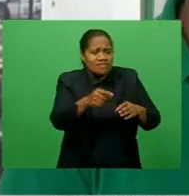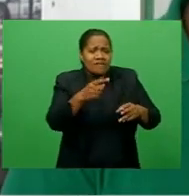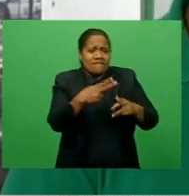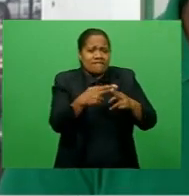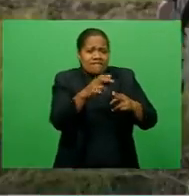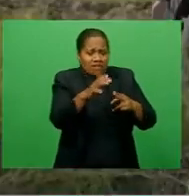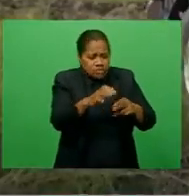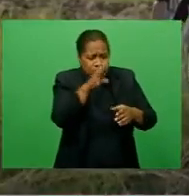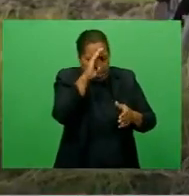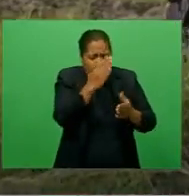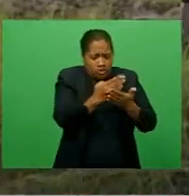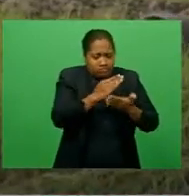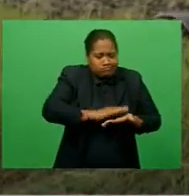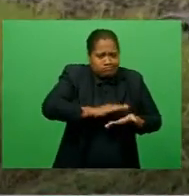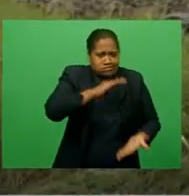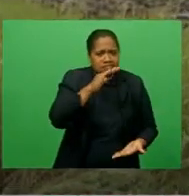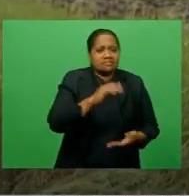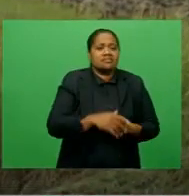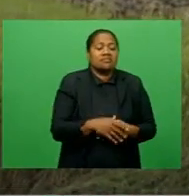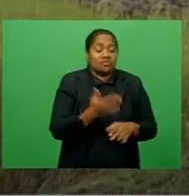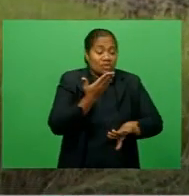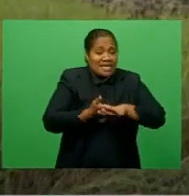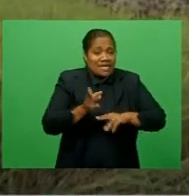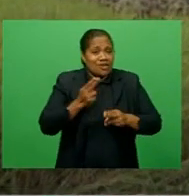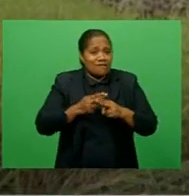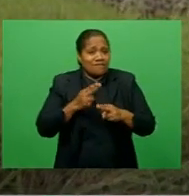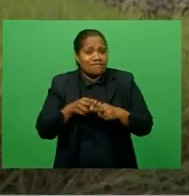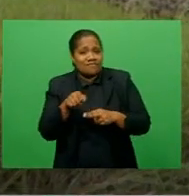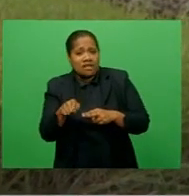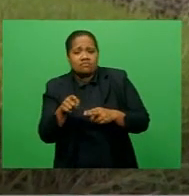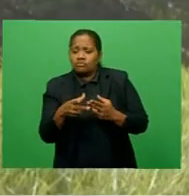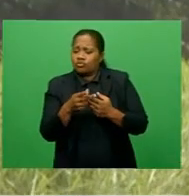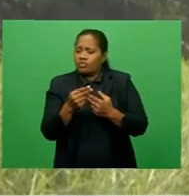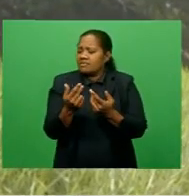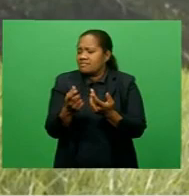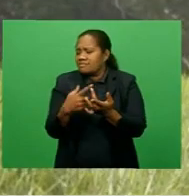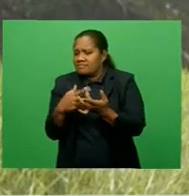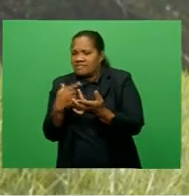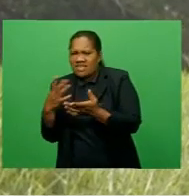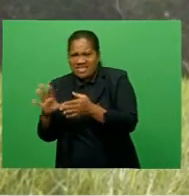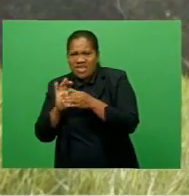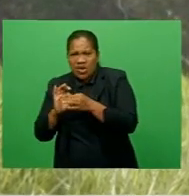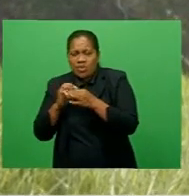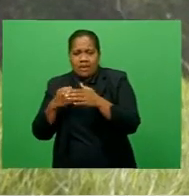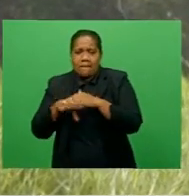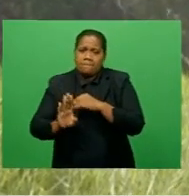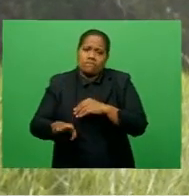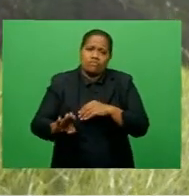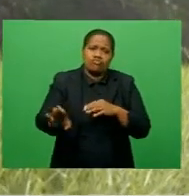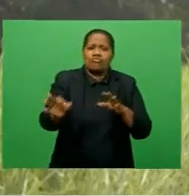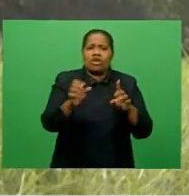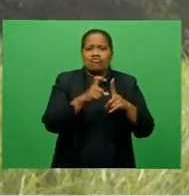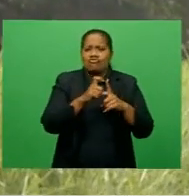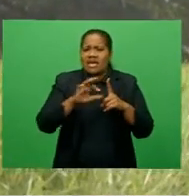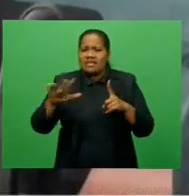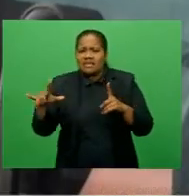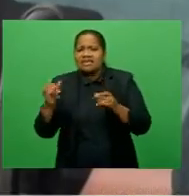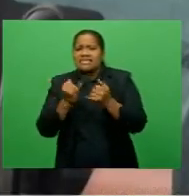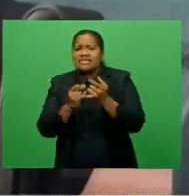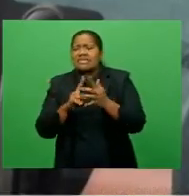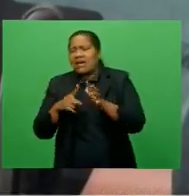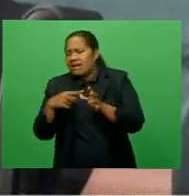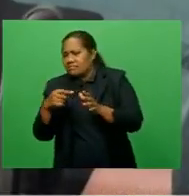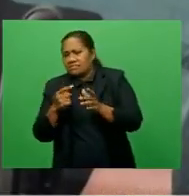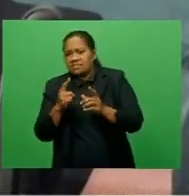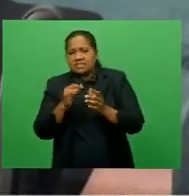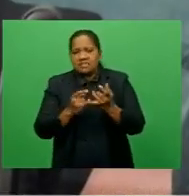hoping to increase that. With these new farms, along with several of their own in Buan, Riketi, Senganga and Lambasa, Fiji Rice Limited